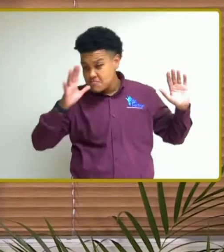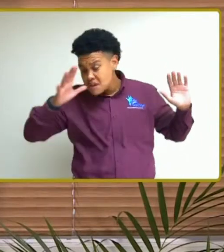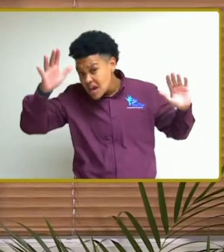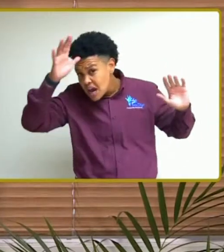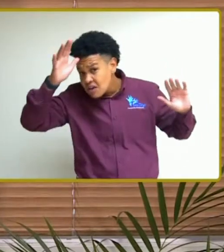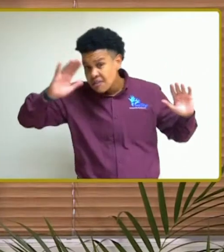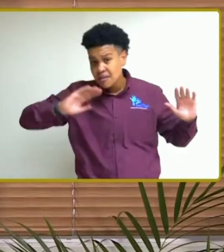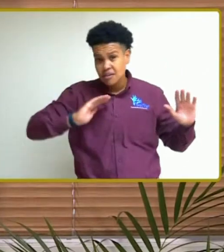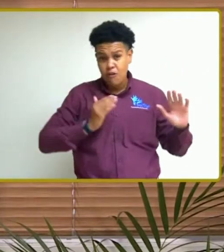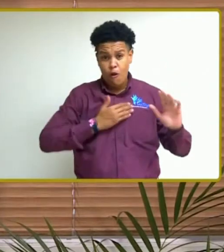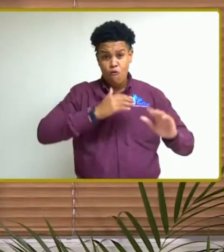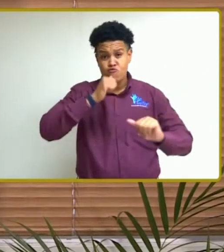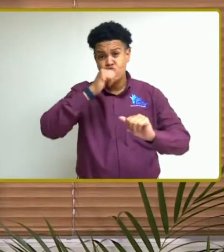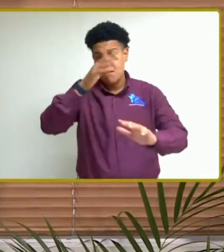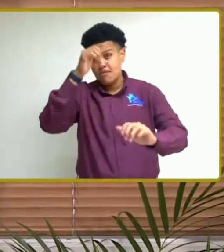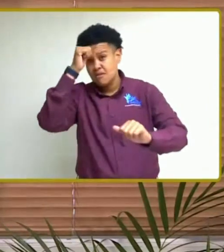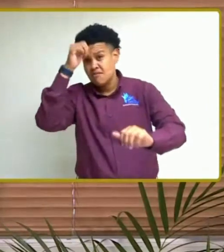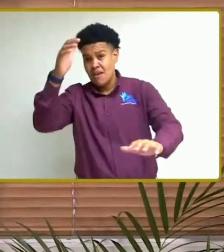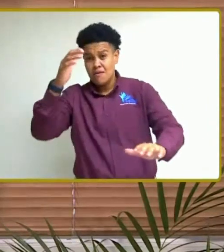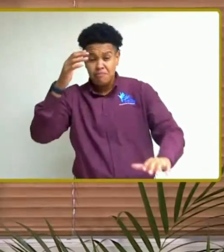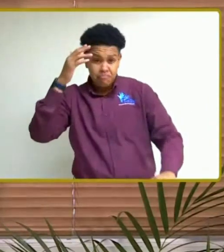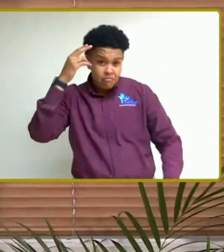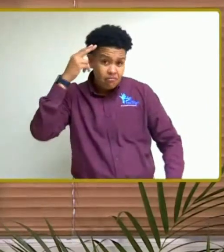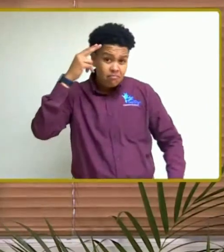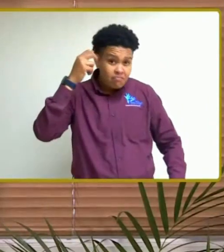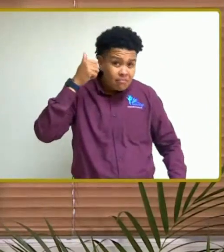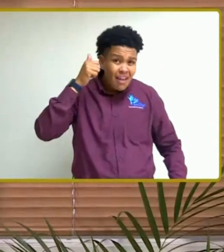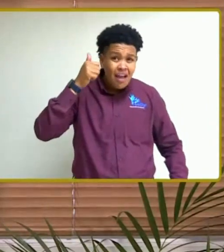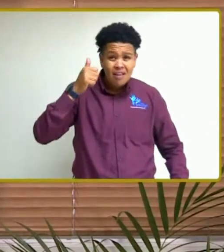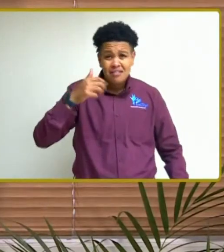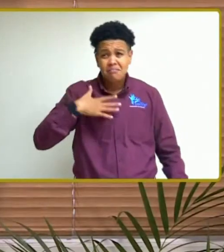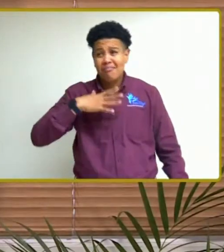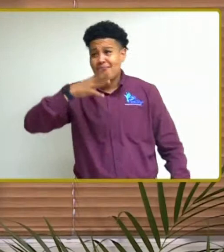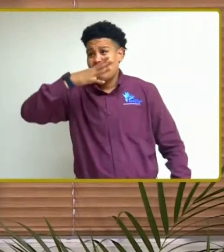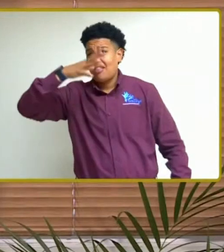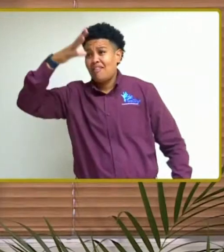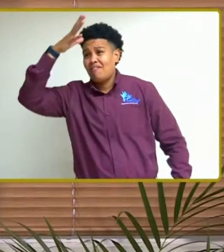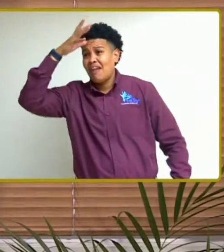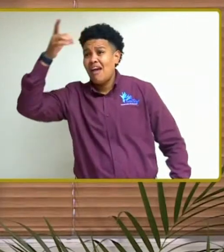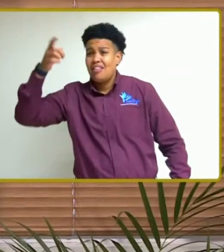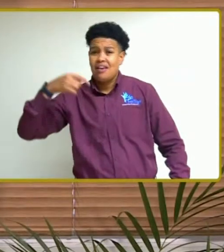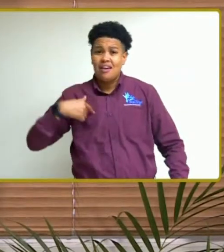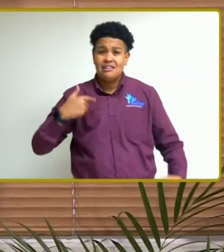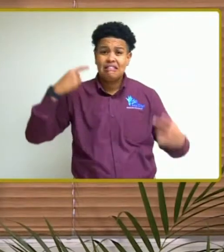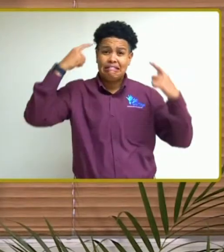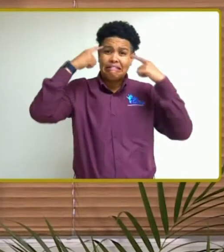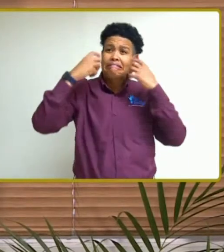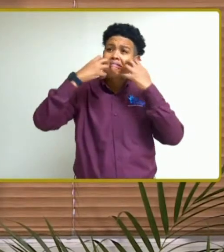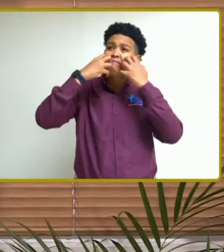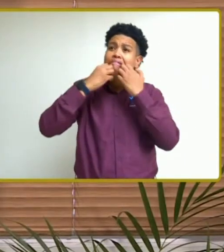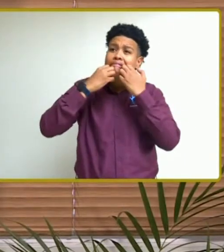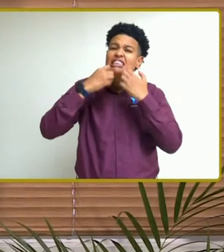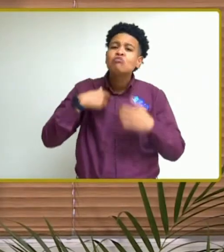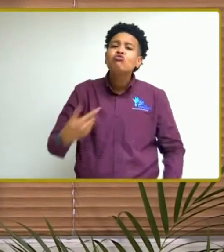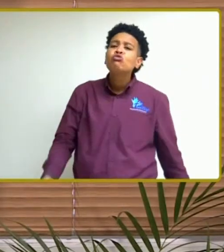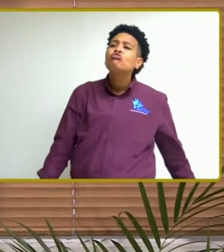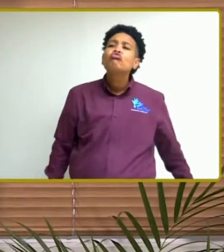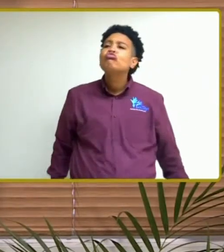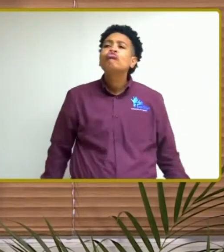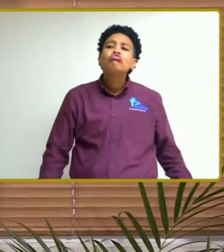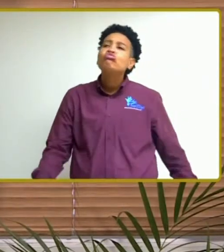our grandparents, our aunts, our uncles, our senior family members for